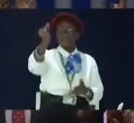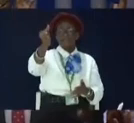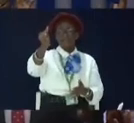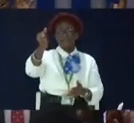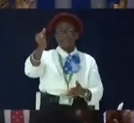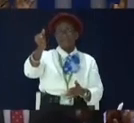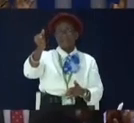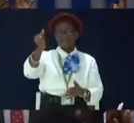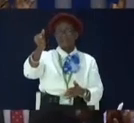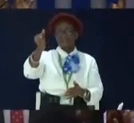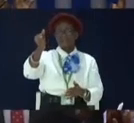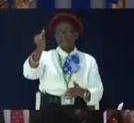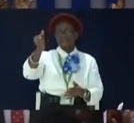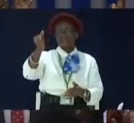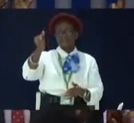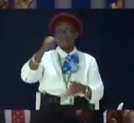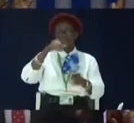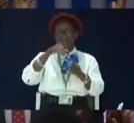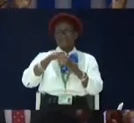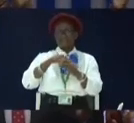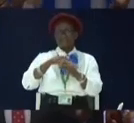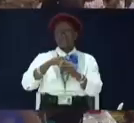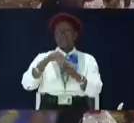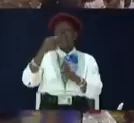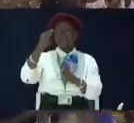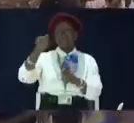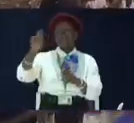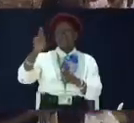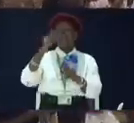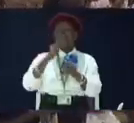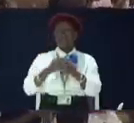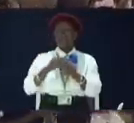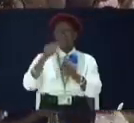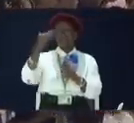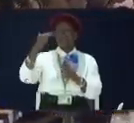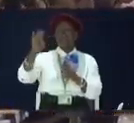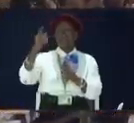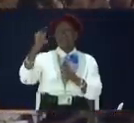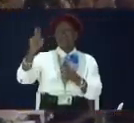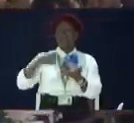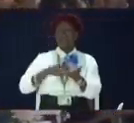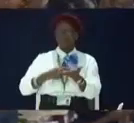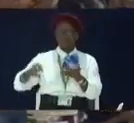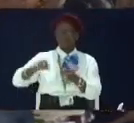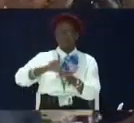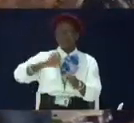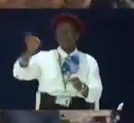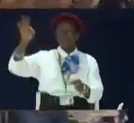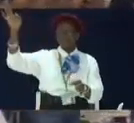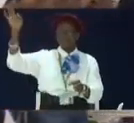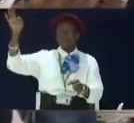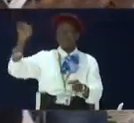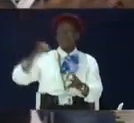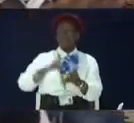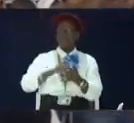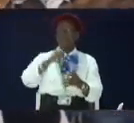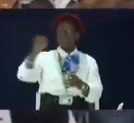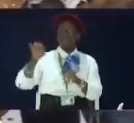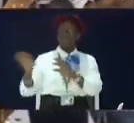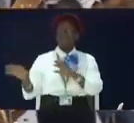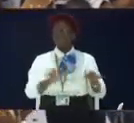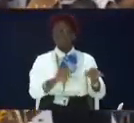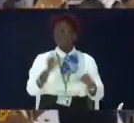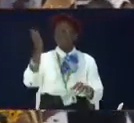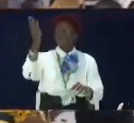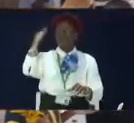gùn. In the name of the Holy Spirit, it is done. Ni orúkọ ti Ẹ̀mí Mímọ́,